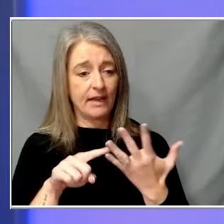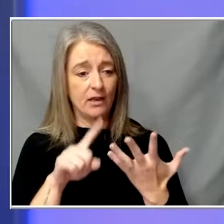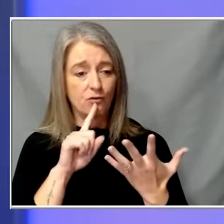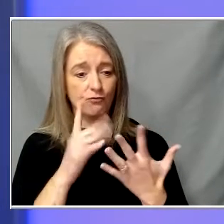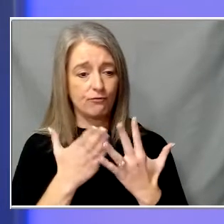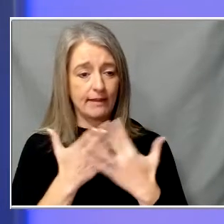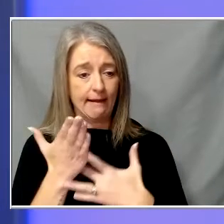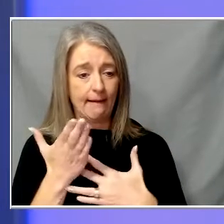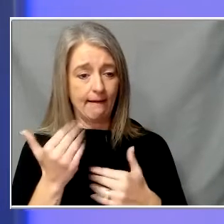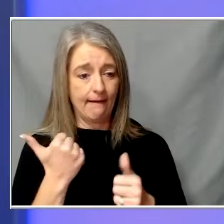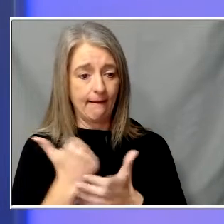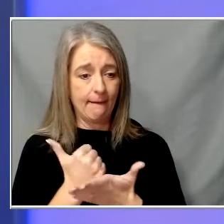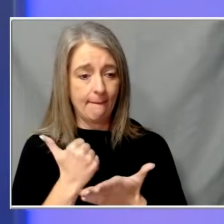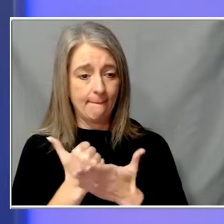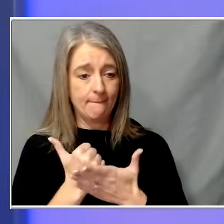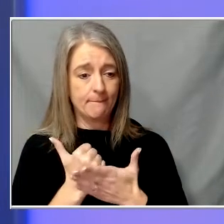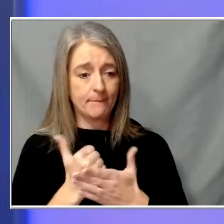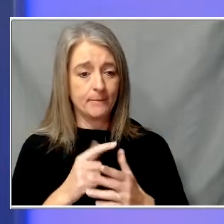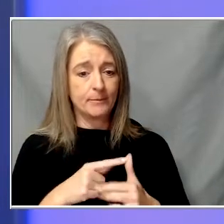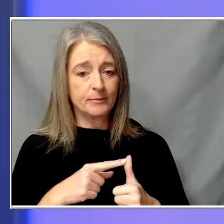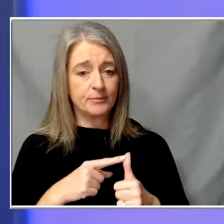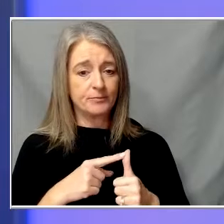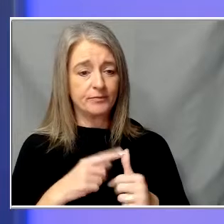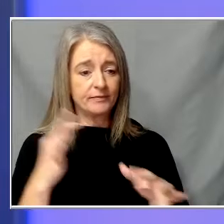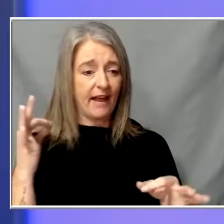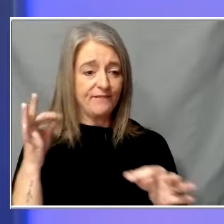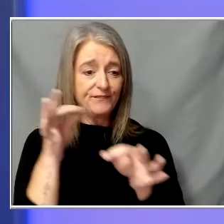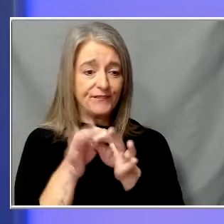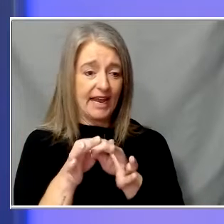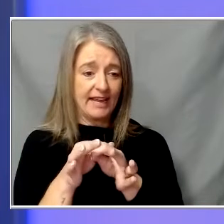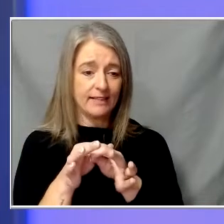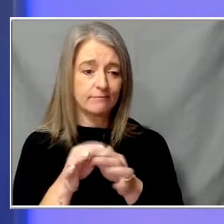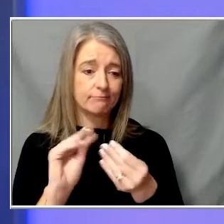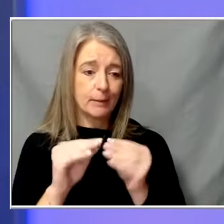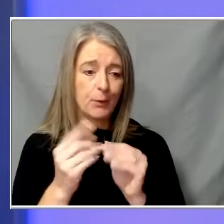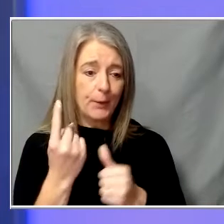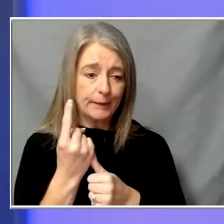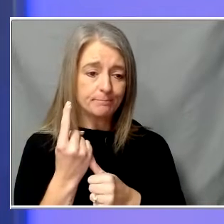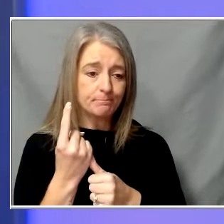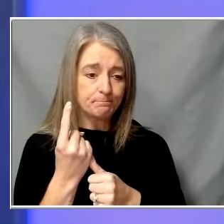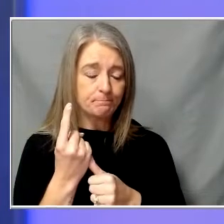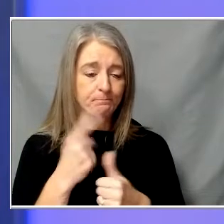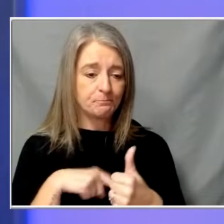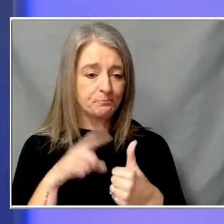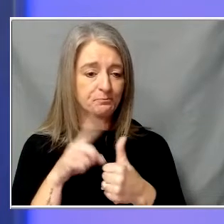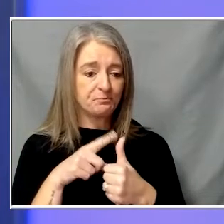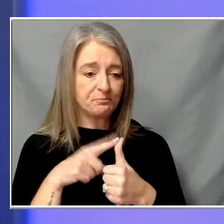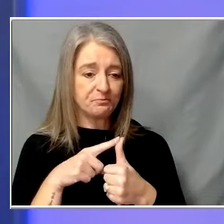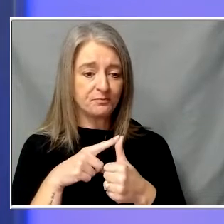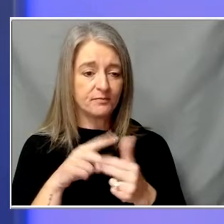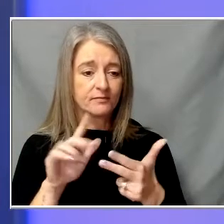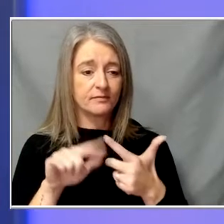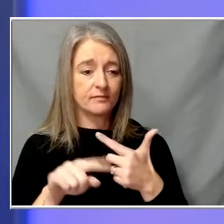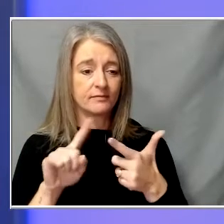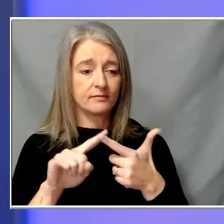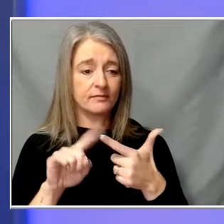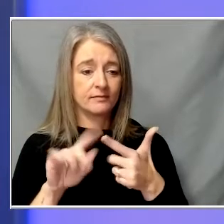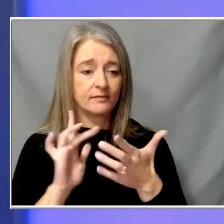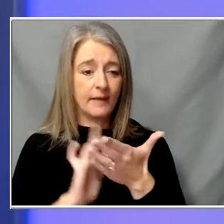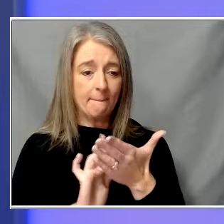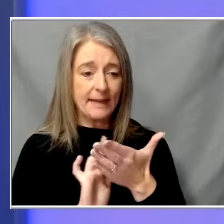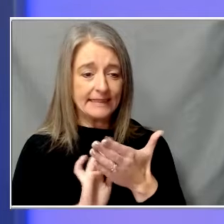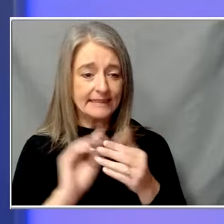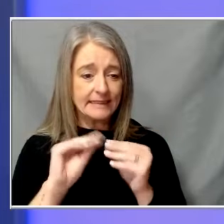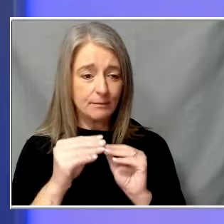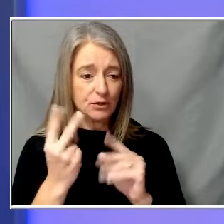through, we have my faith obviously is number 1. Medicine is number 2, and a lot of times people